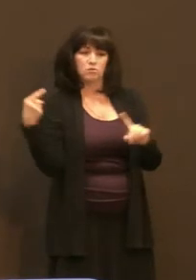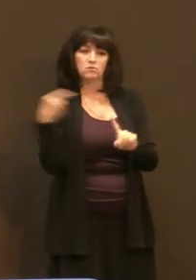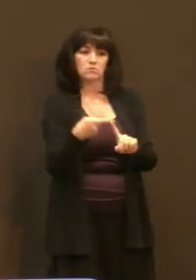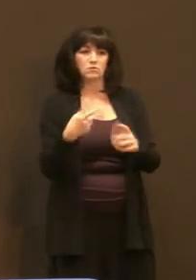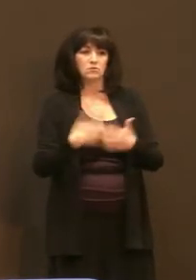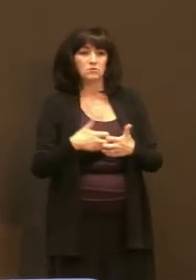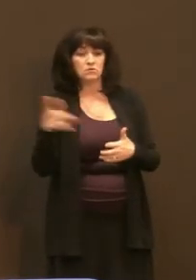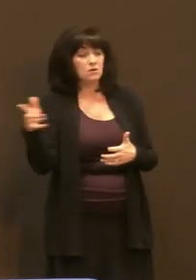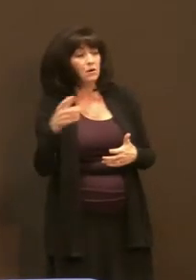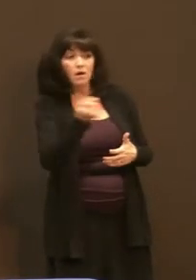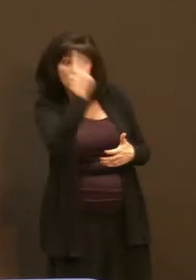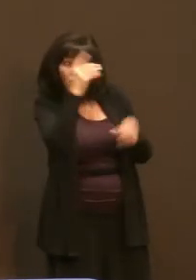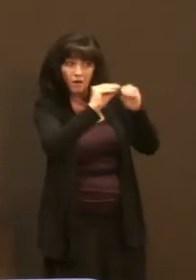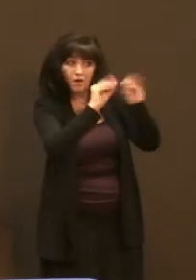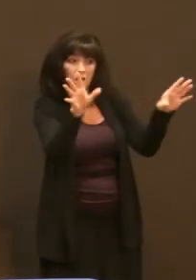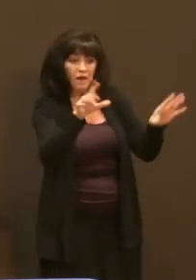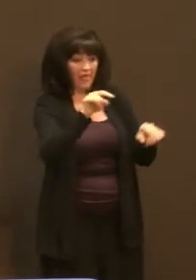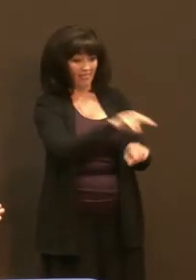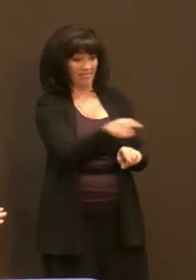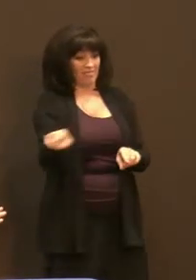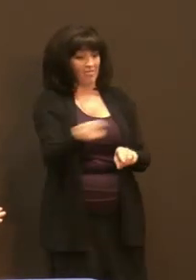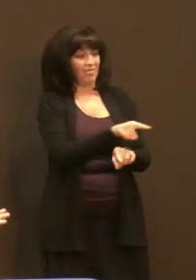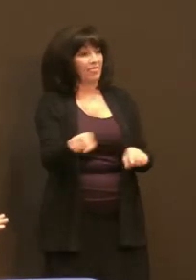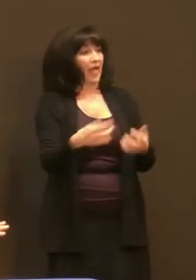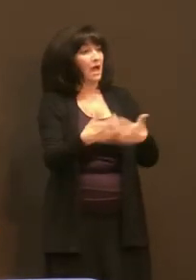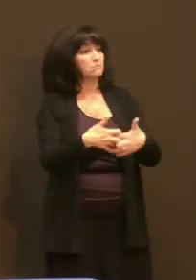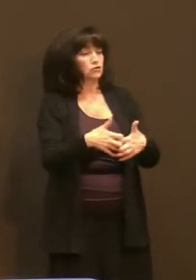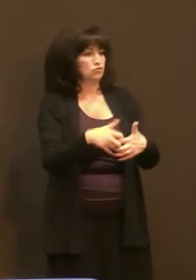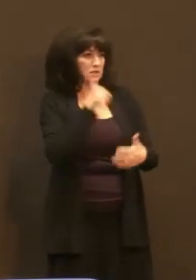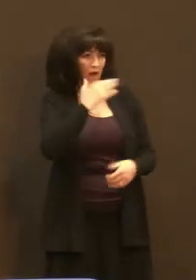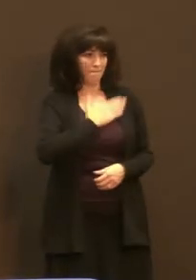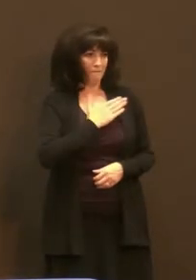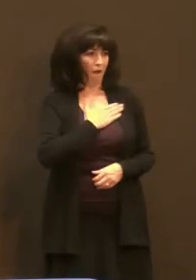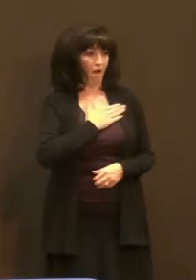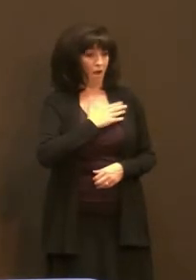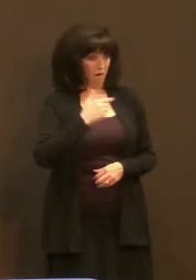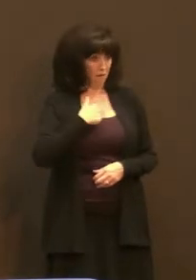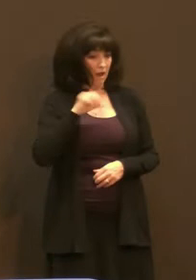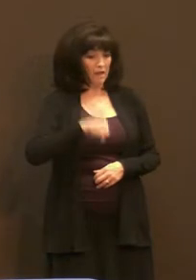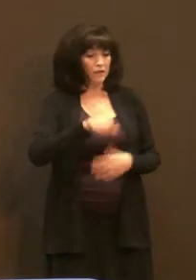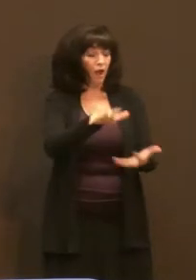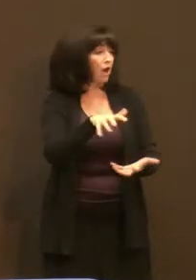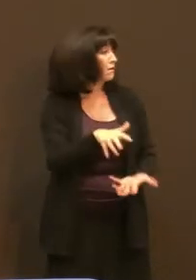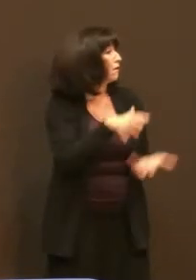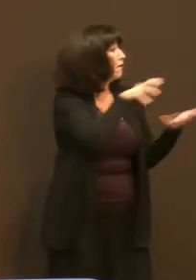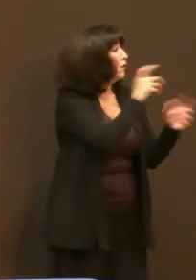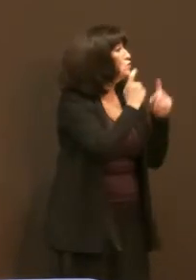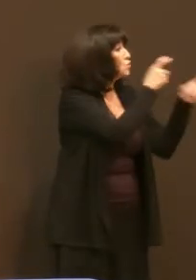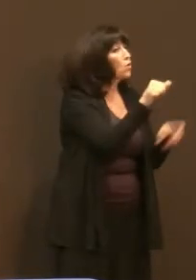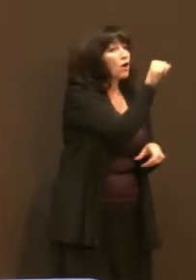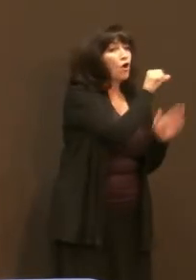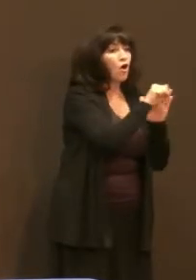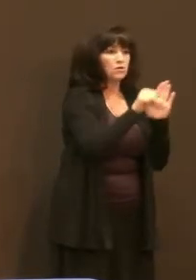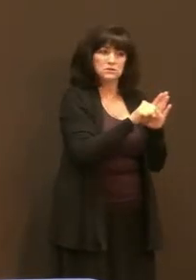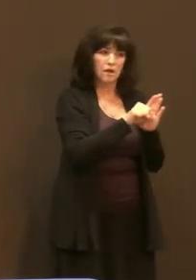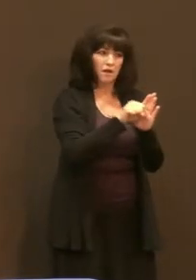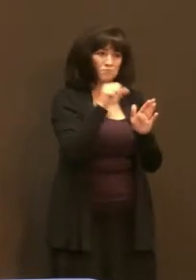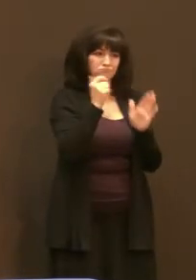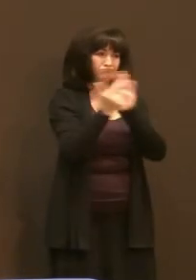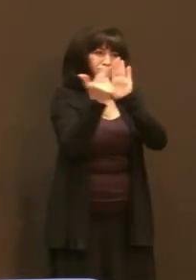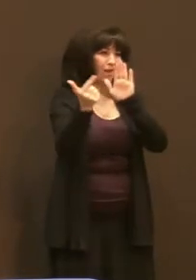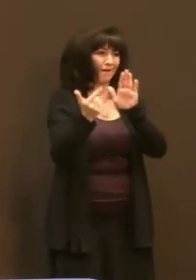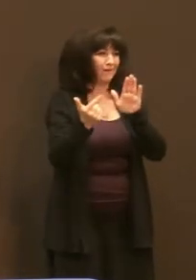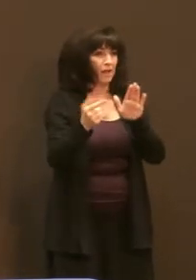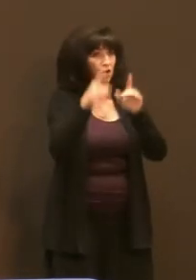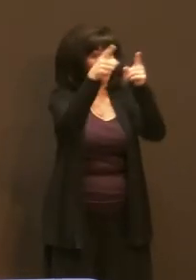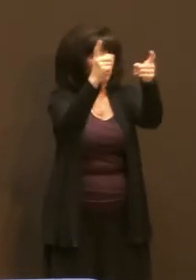they're not ours, right? So we can't redirect them on our own without consultation. But we thought, let's consult with